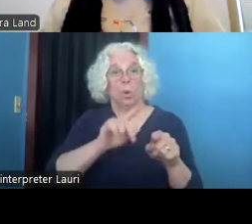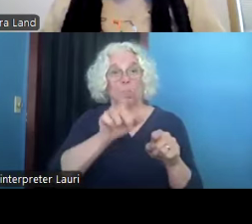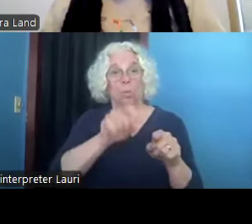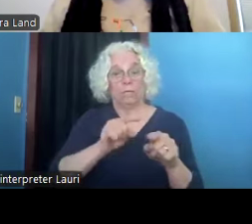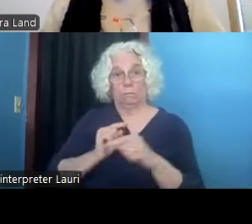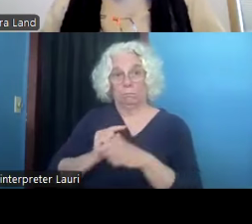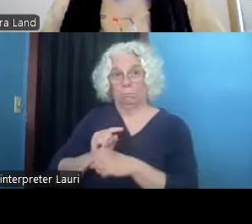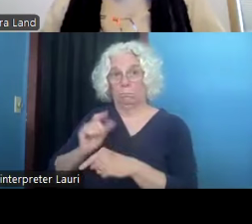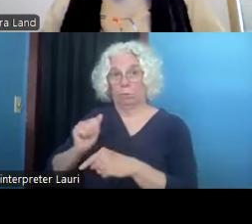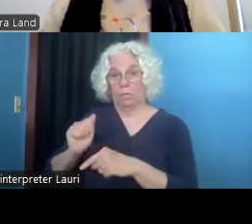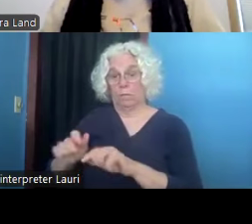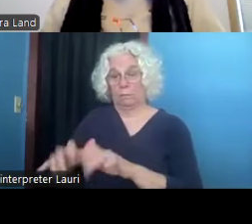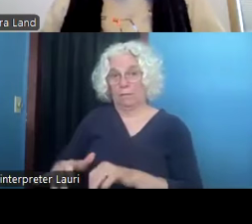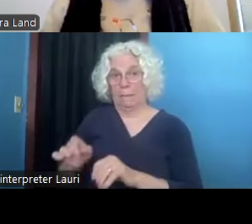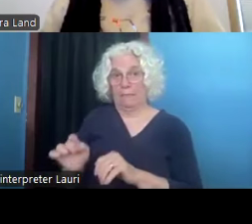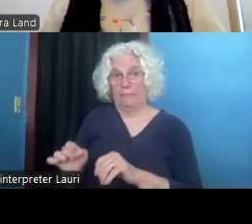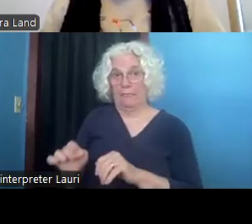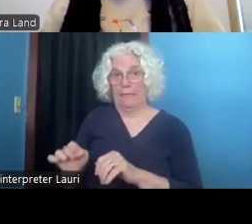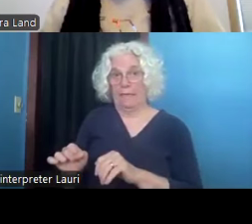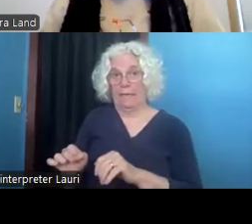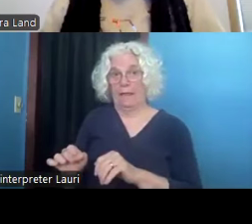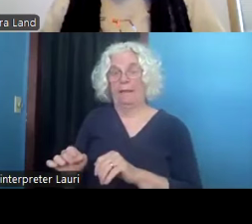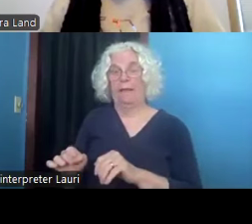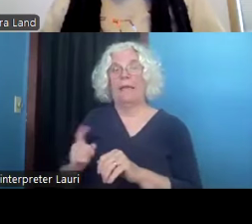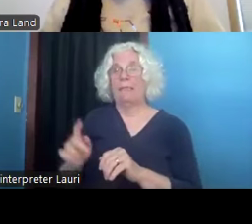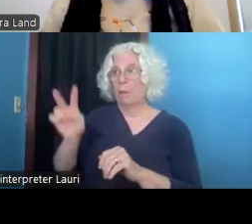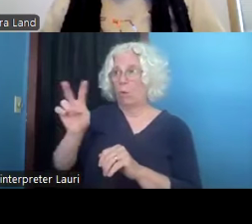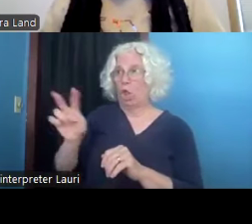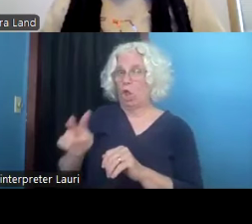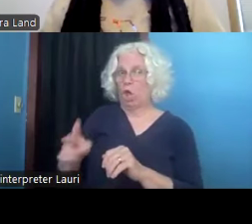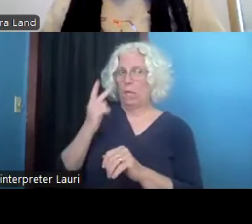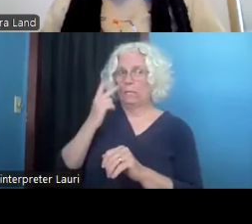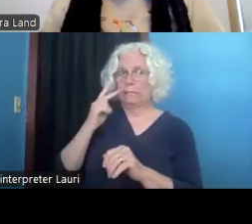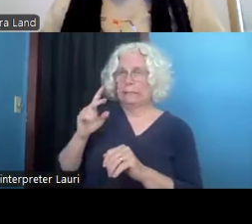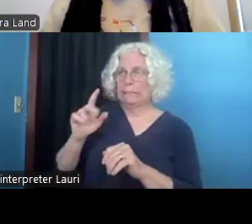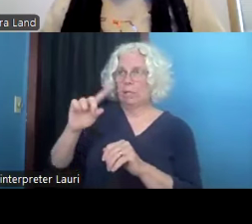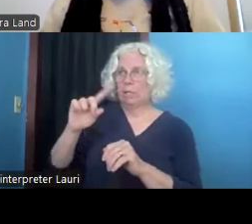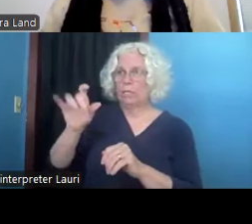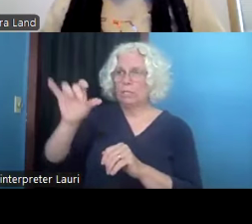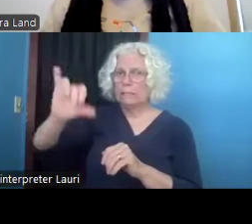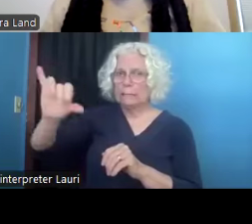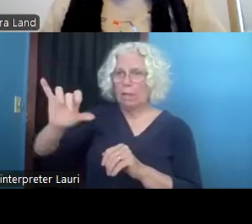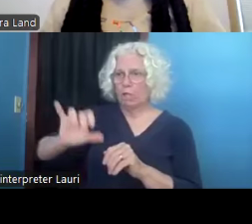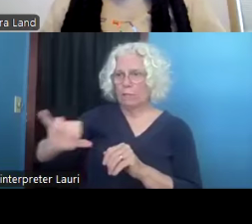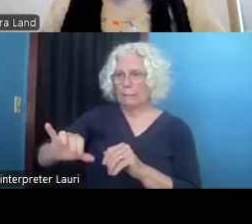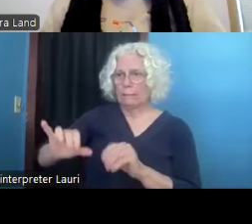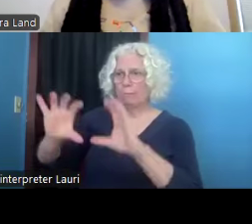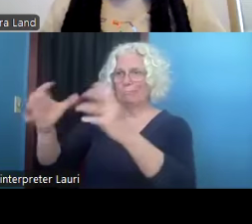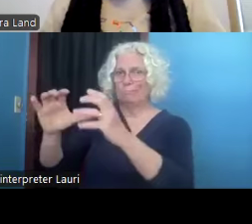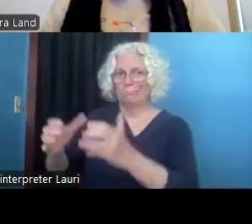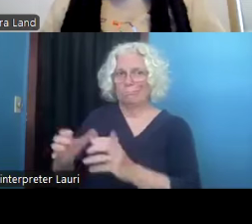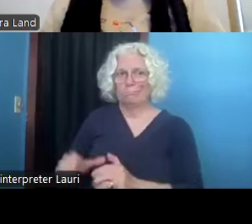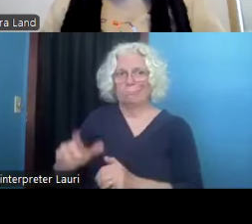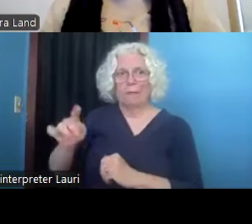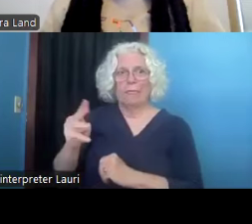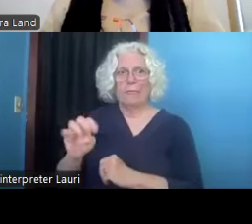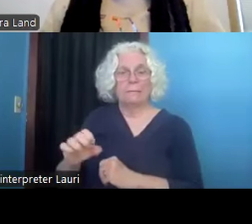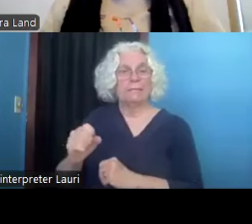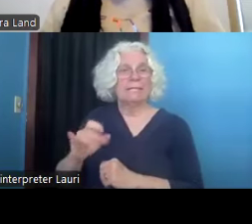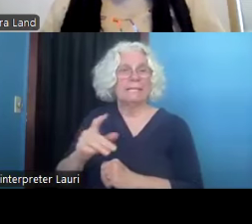function. We will try to group questions together with similar themes, so if you don't get your question answered right away, please be